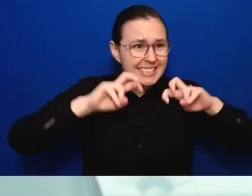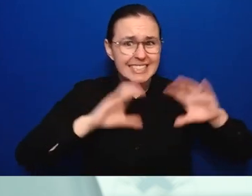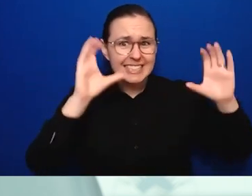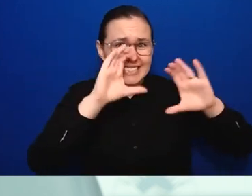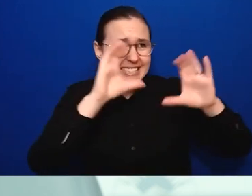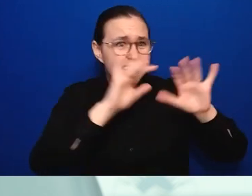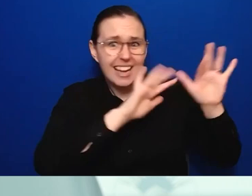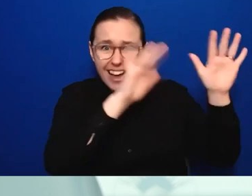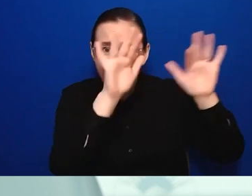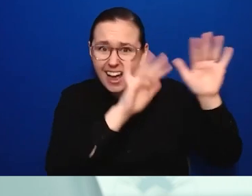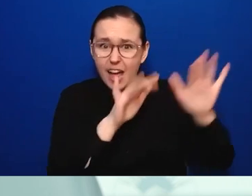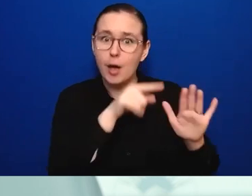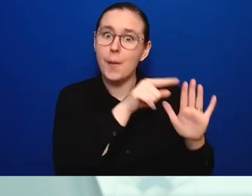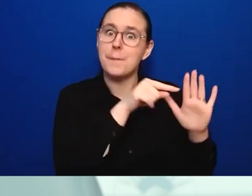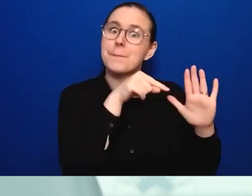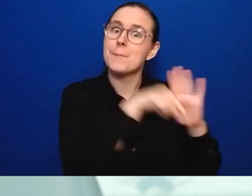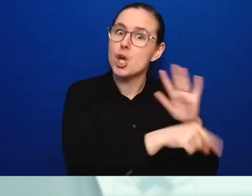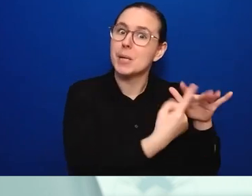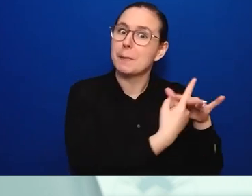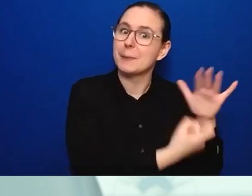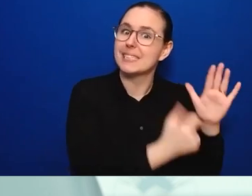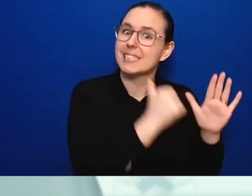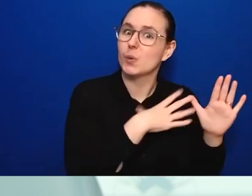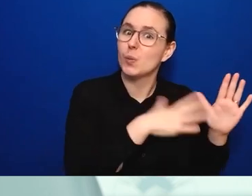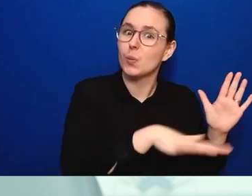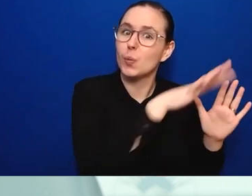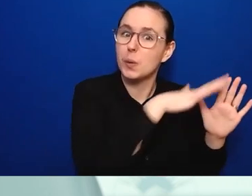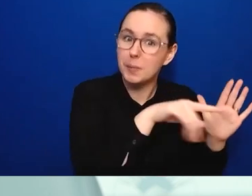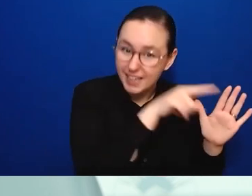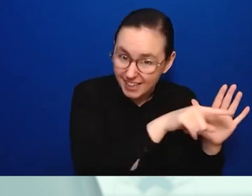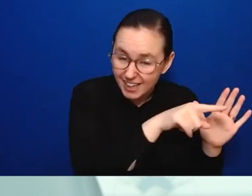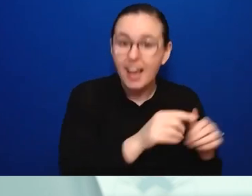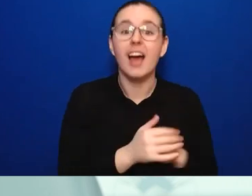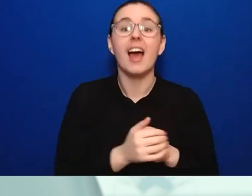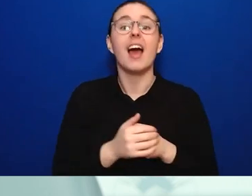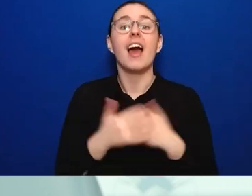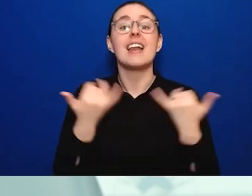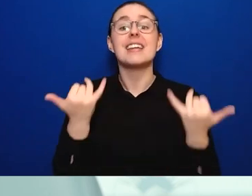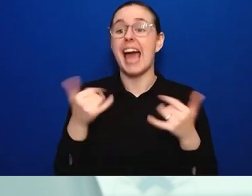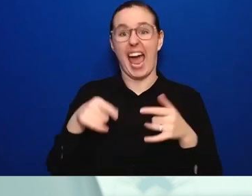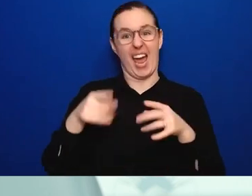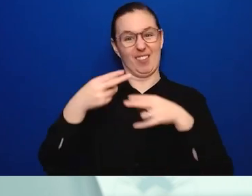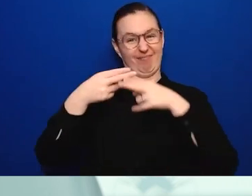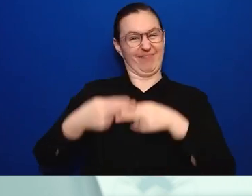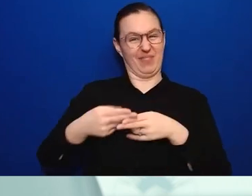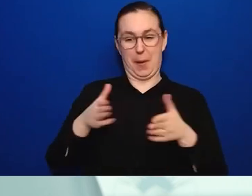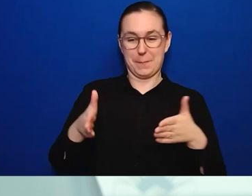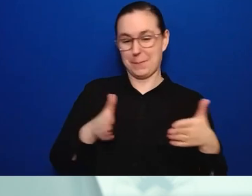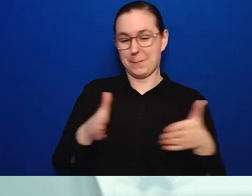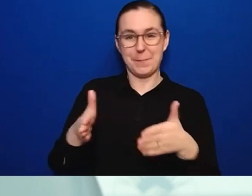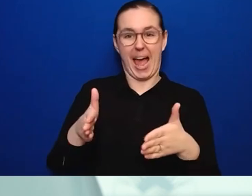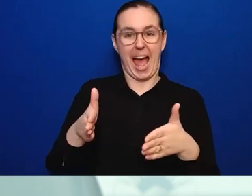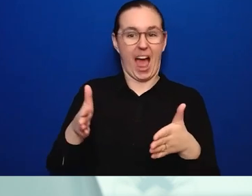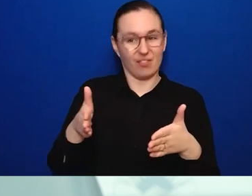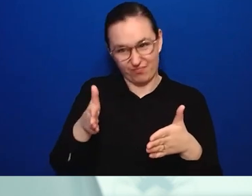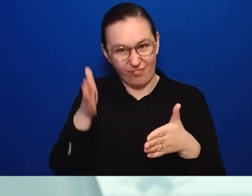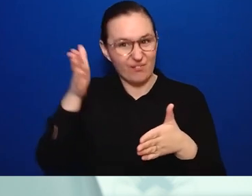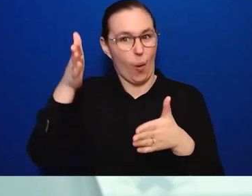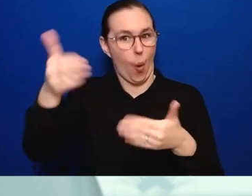an Indigenous women-led organization to be administering anti-violence funds to Indigenous communities and